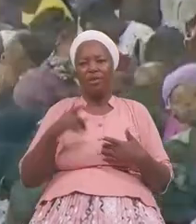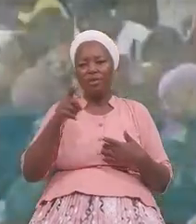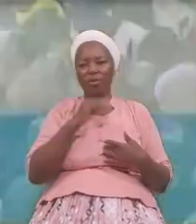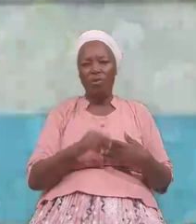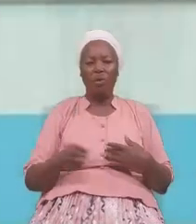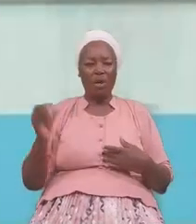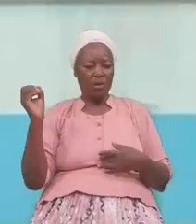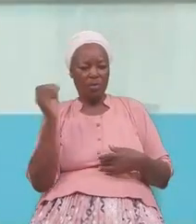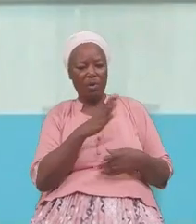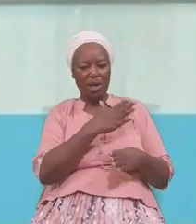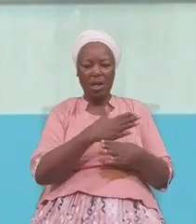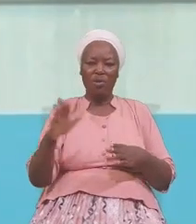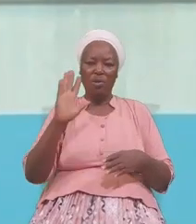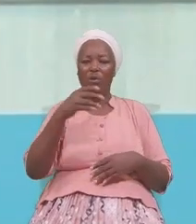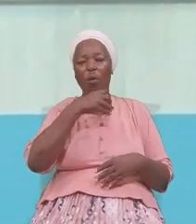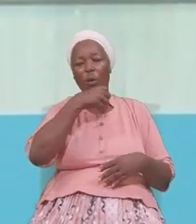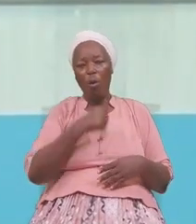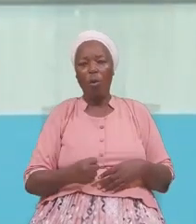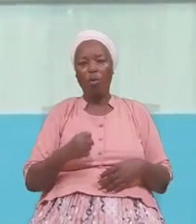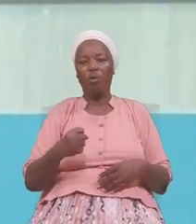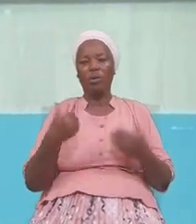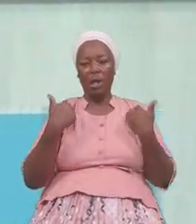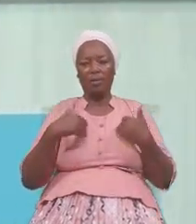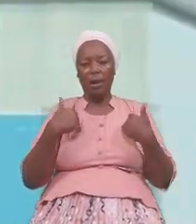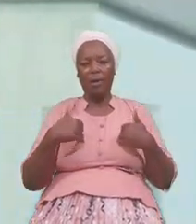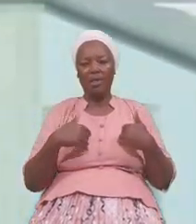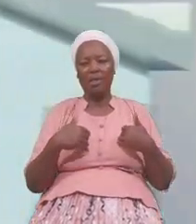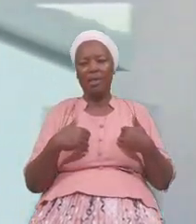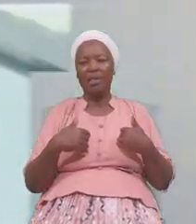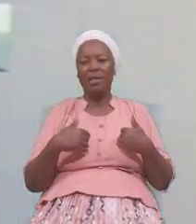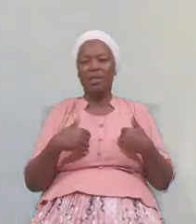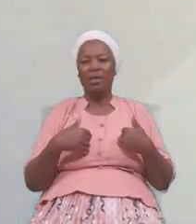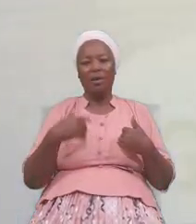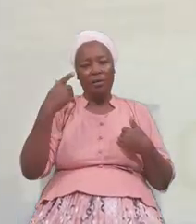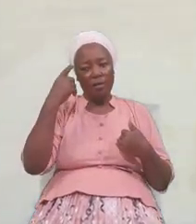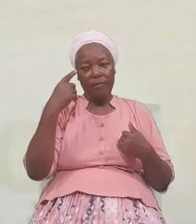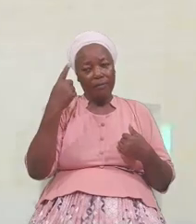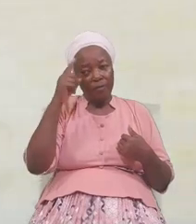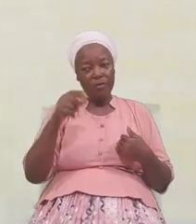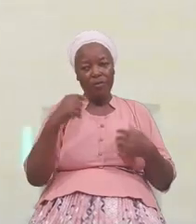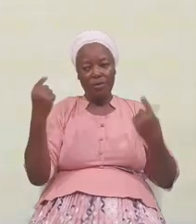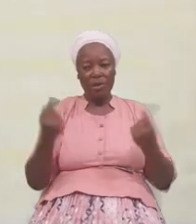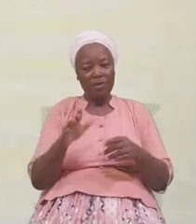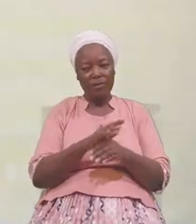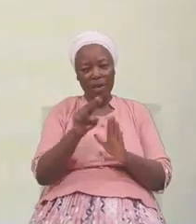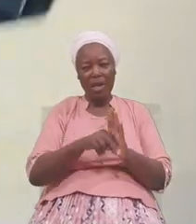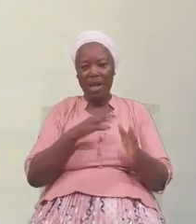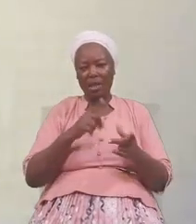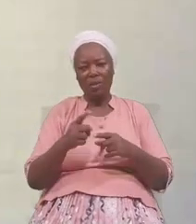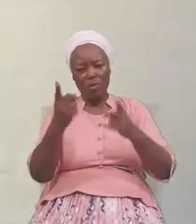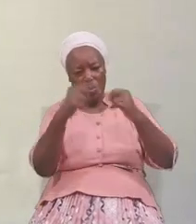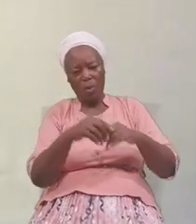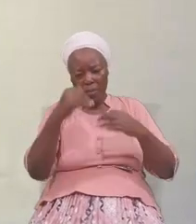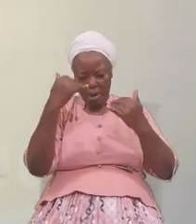casting away your old garment of sinfulness, and you come